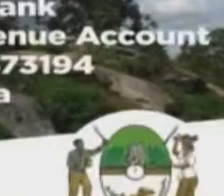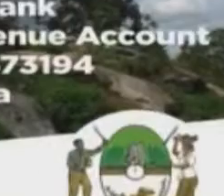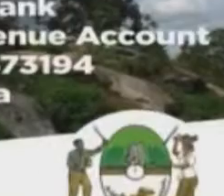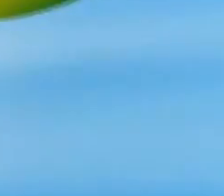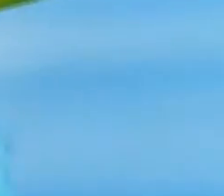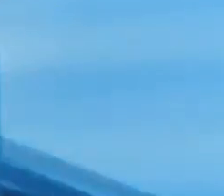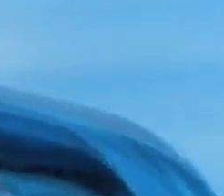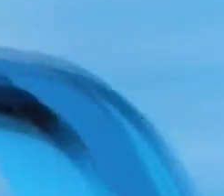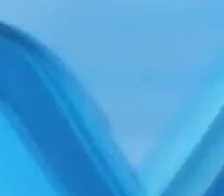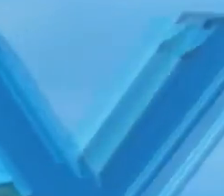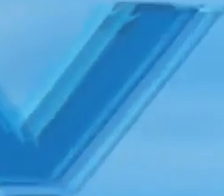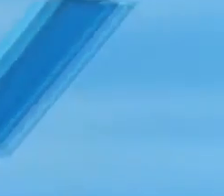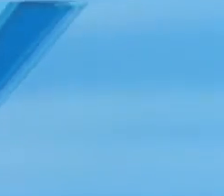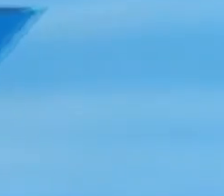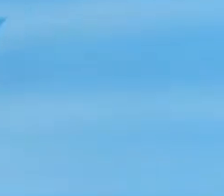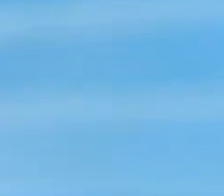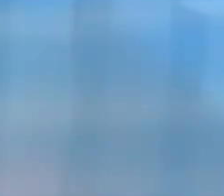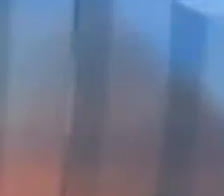2020.